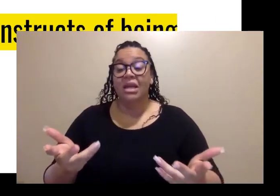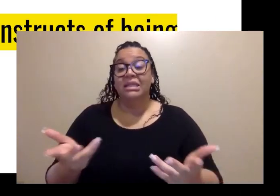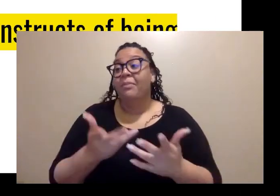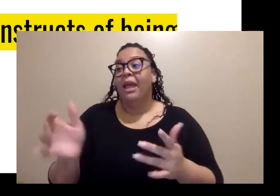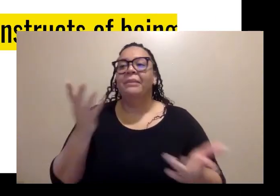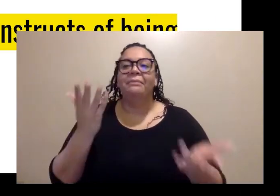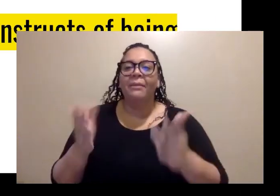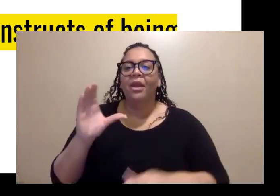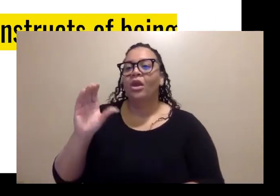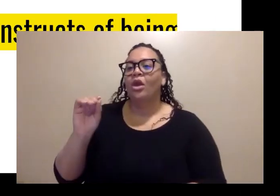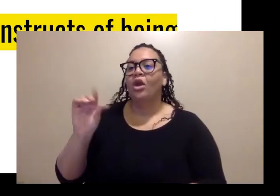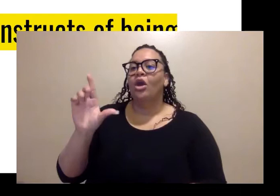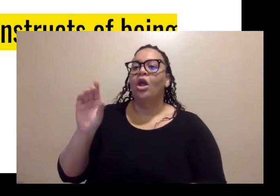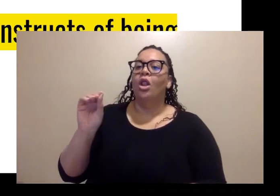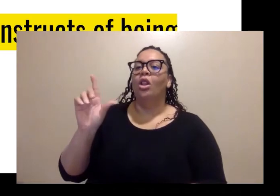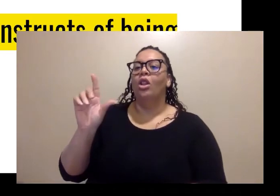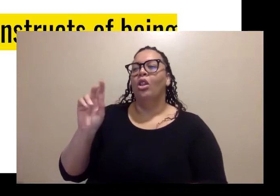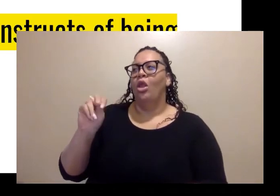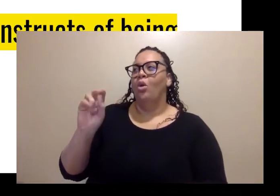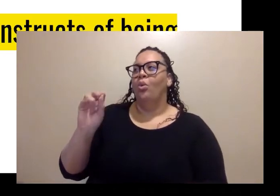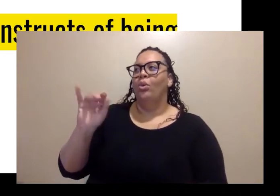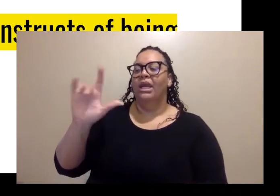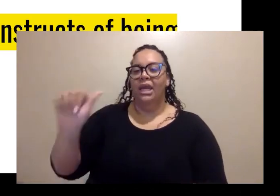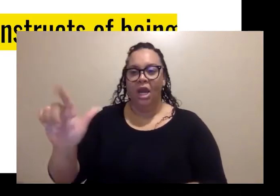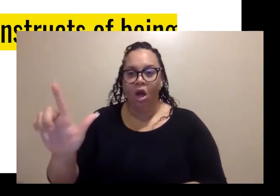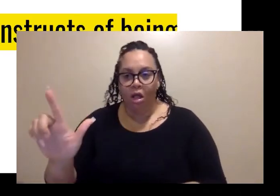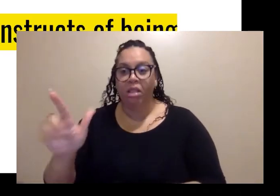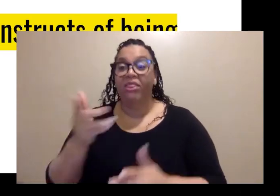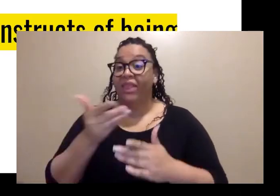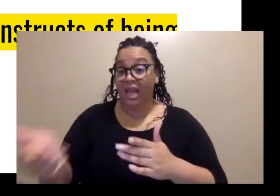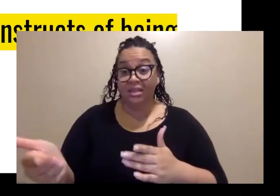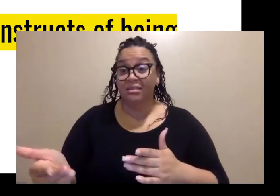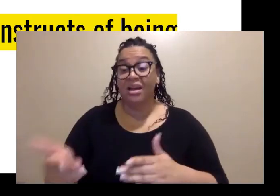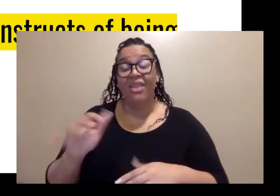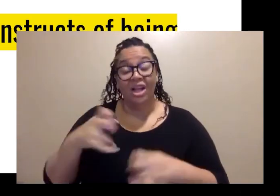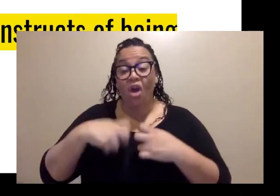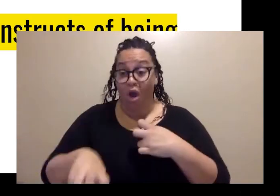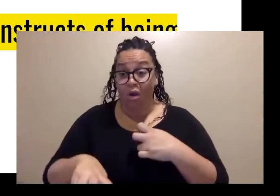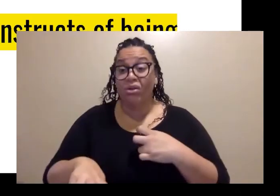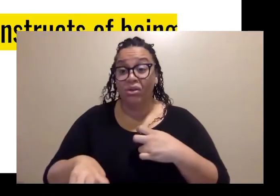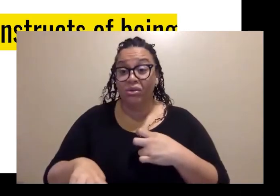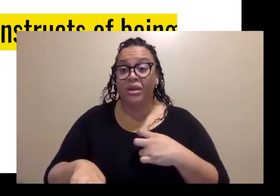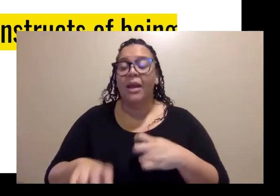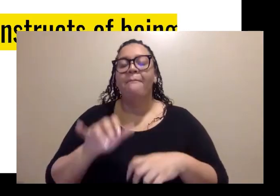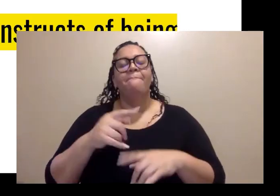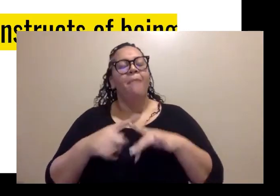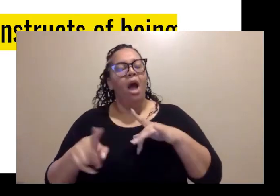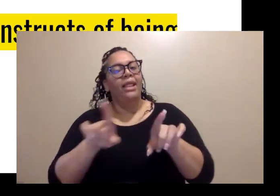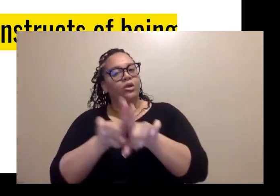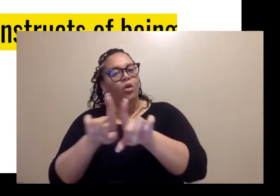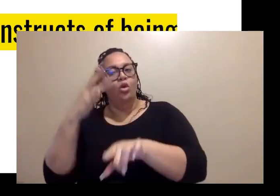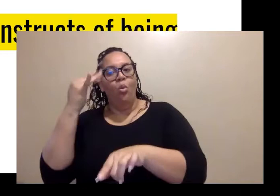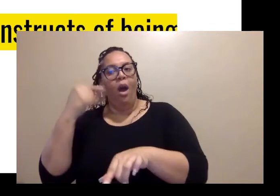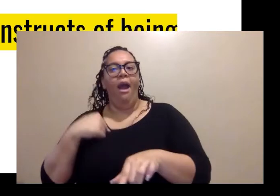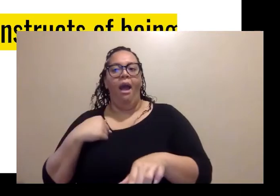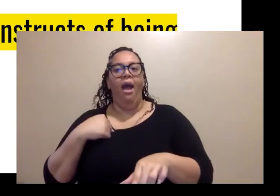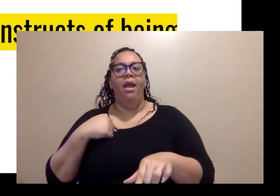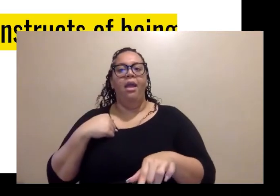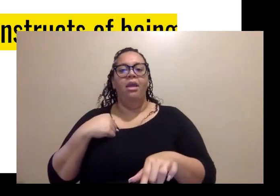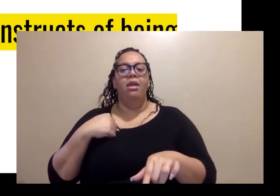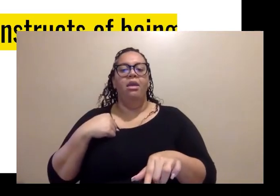why I open up my talks with a land acknowledgement, because I know that I was